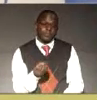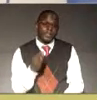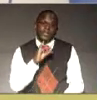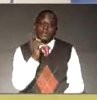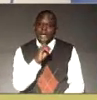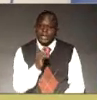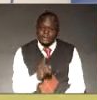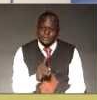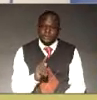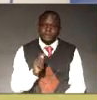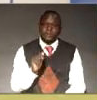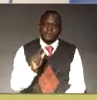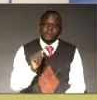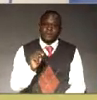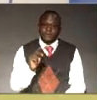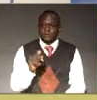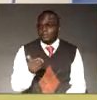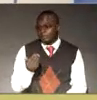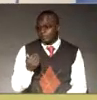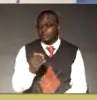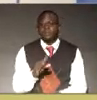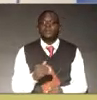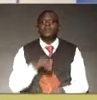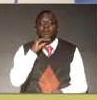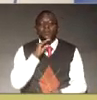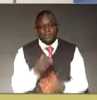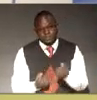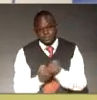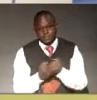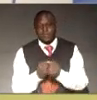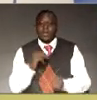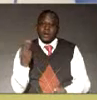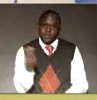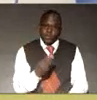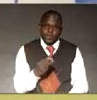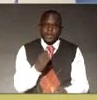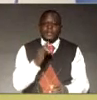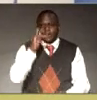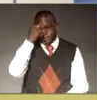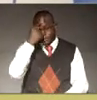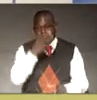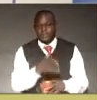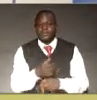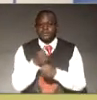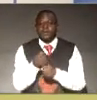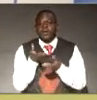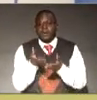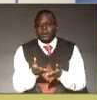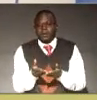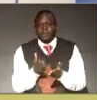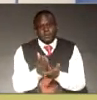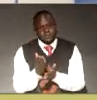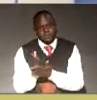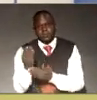talents, which was not given enough support. So we, as an Indian association, our CSR activity,